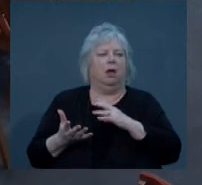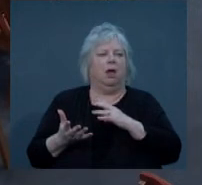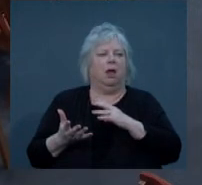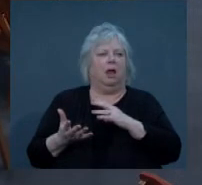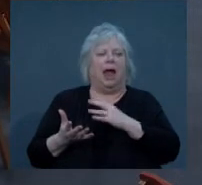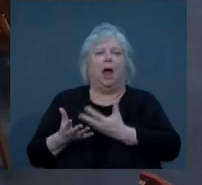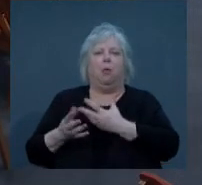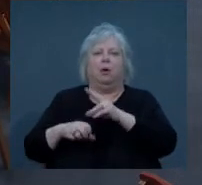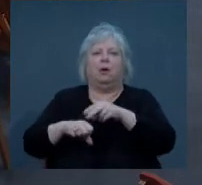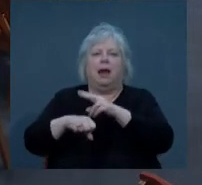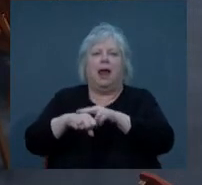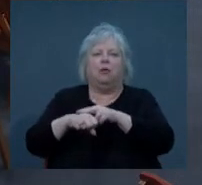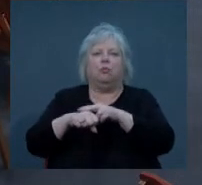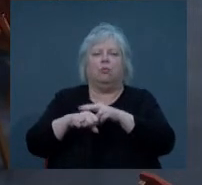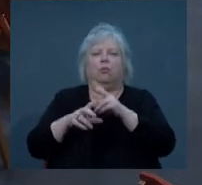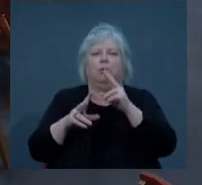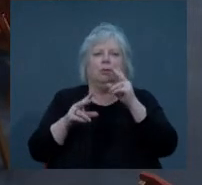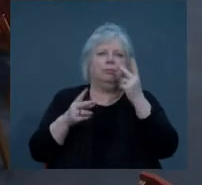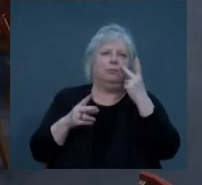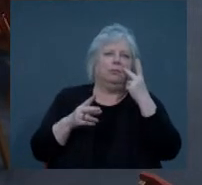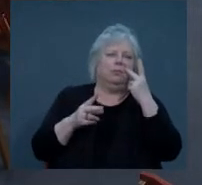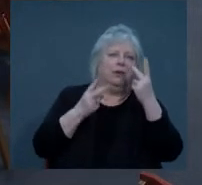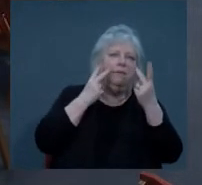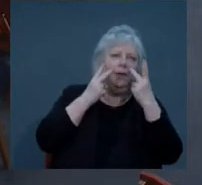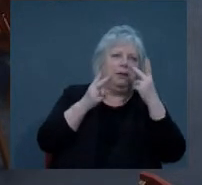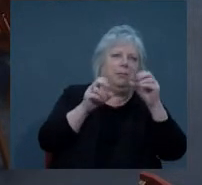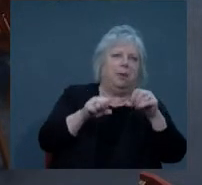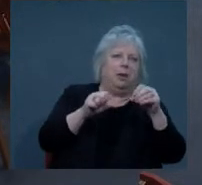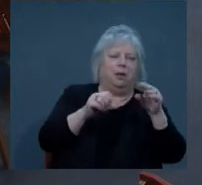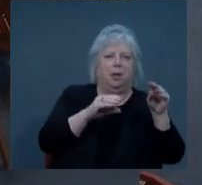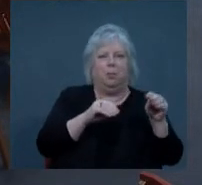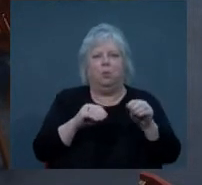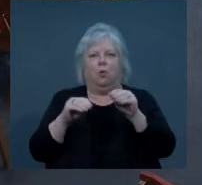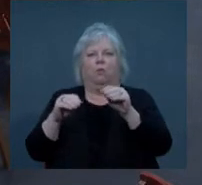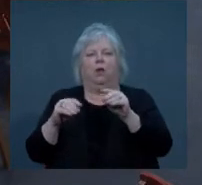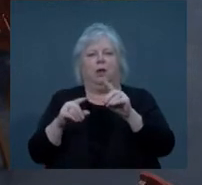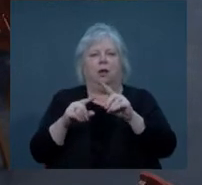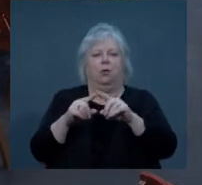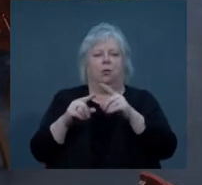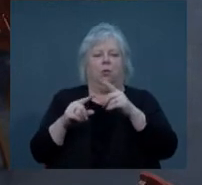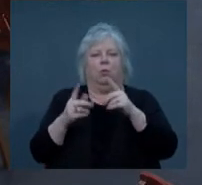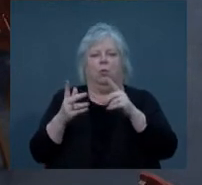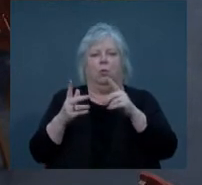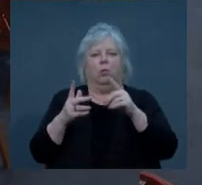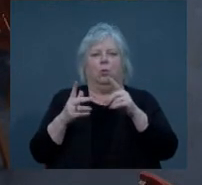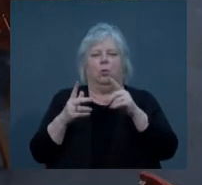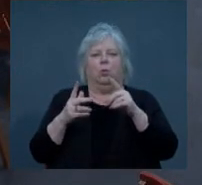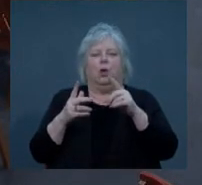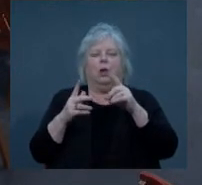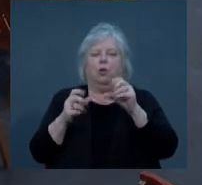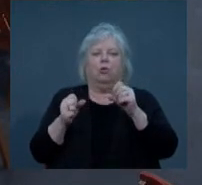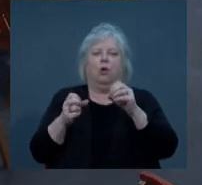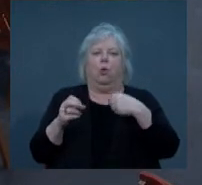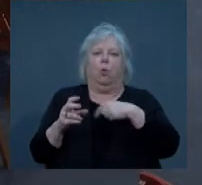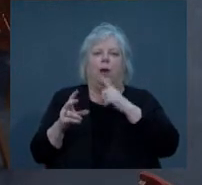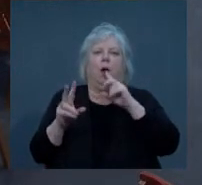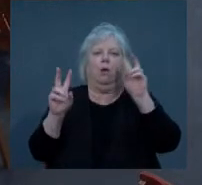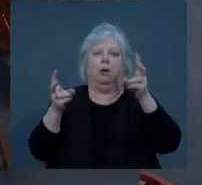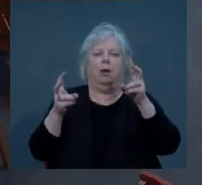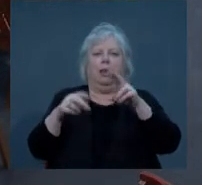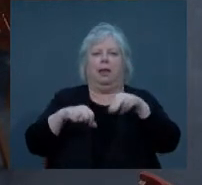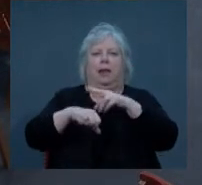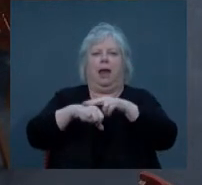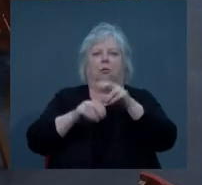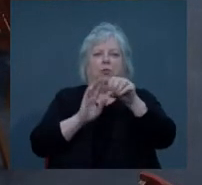visibility downtown to attract, like, when we have, I mean, we're the natural state. So that when we have tourists and things